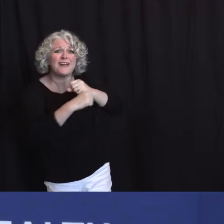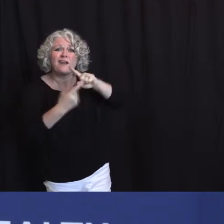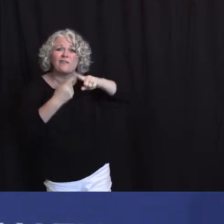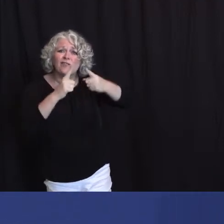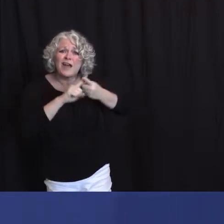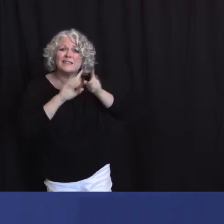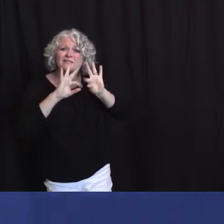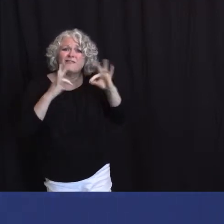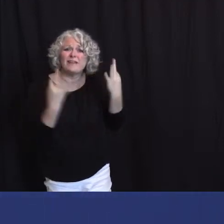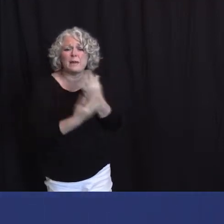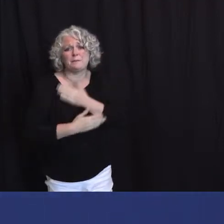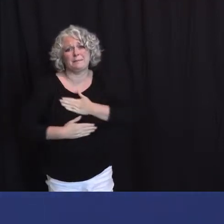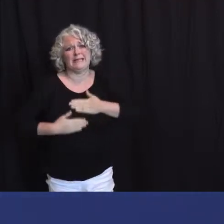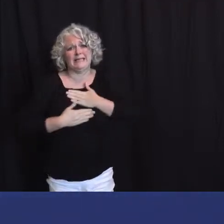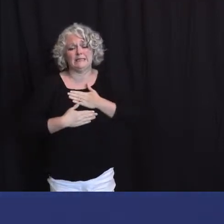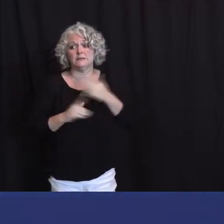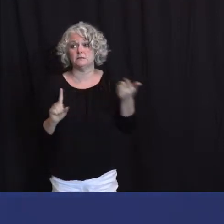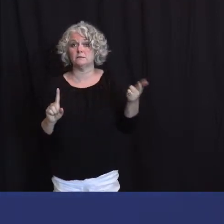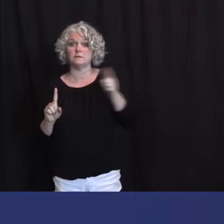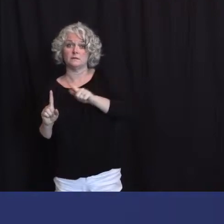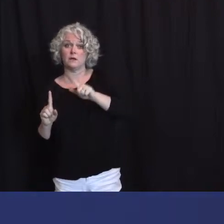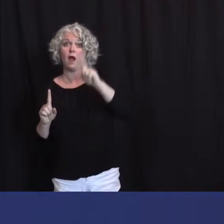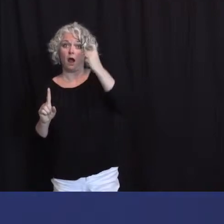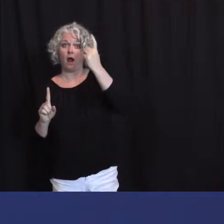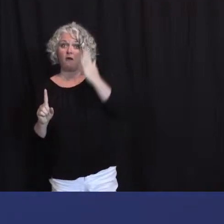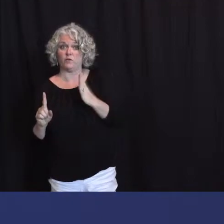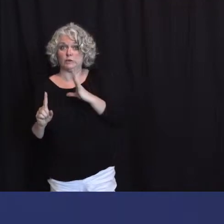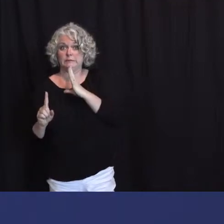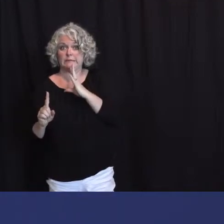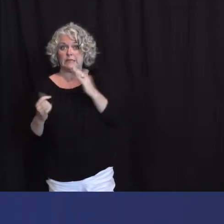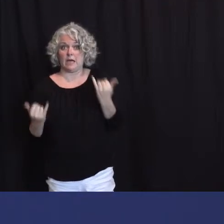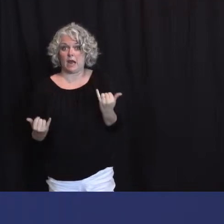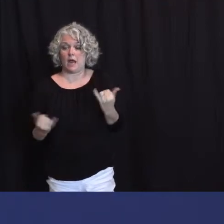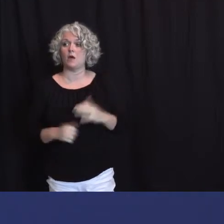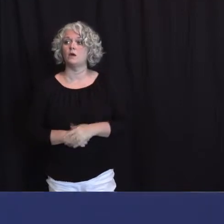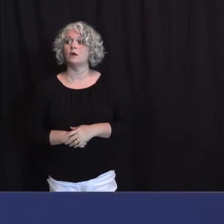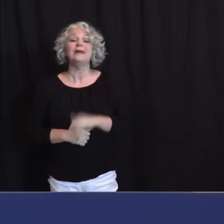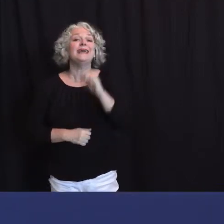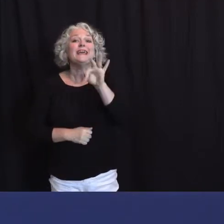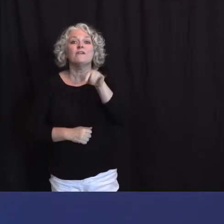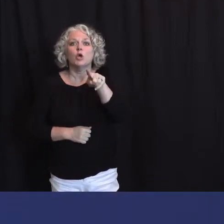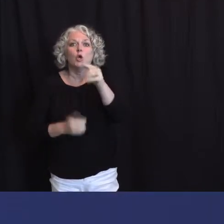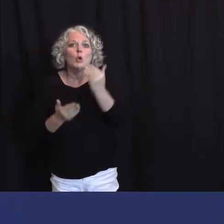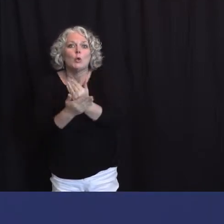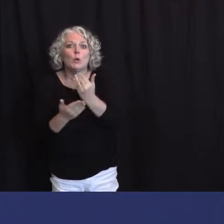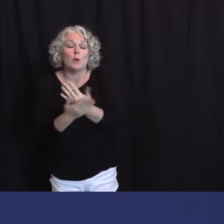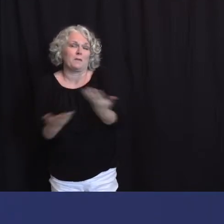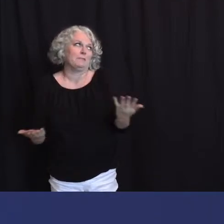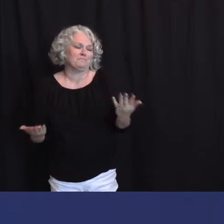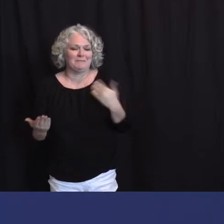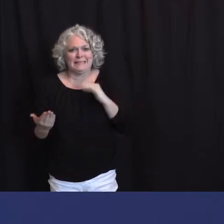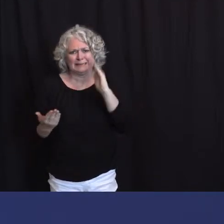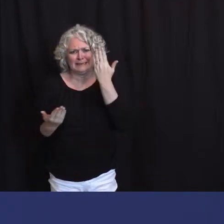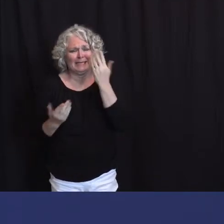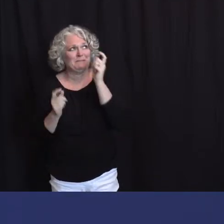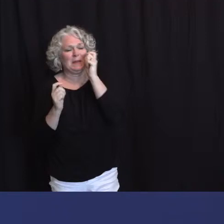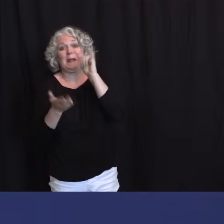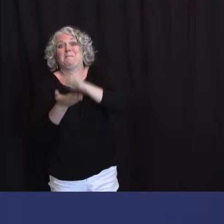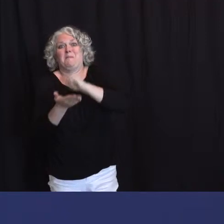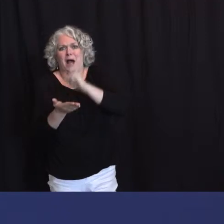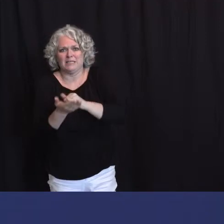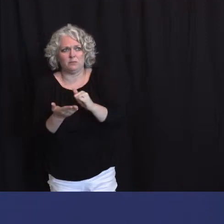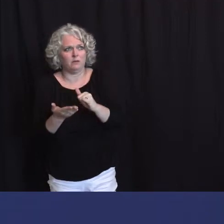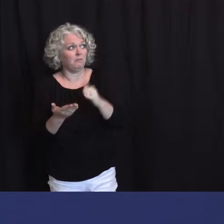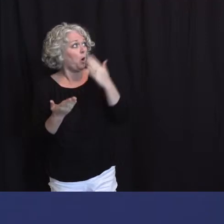you. Judy, thank you. We haven't said this in a while, and I can't believe someone is just tuning in and, at this point in the pandemic. But